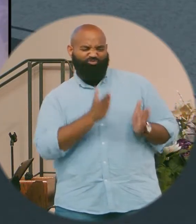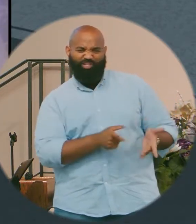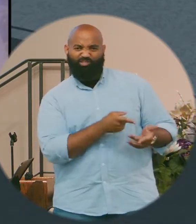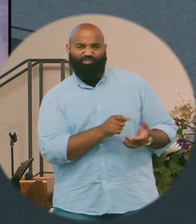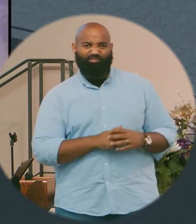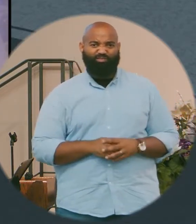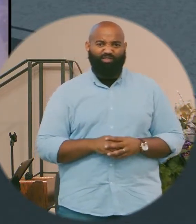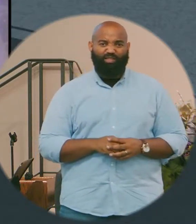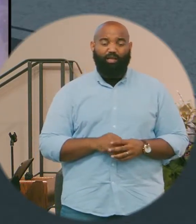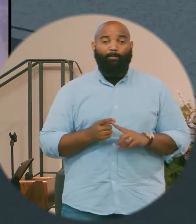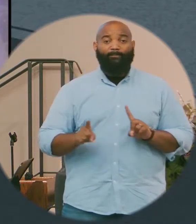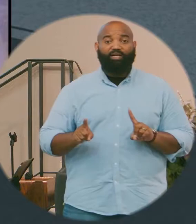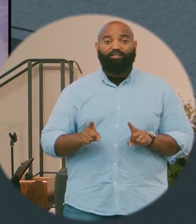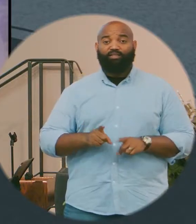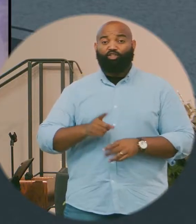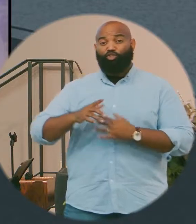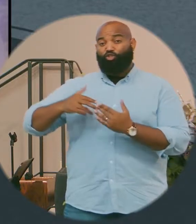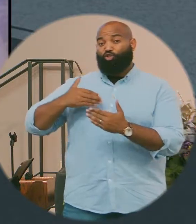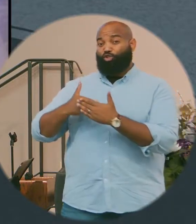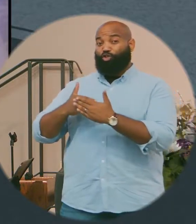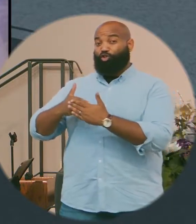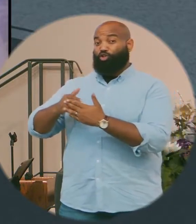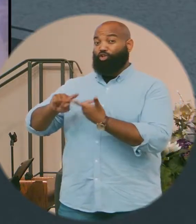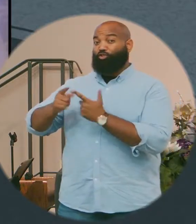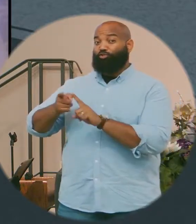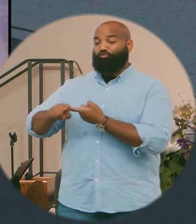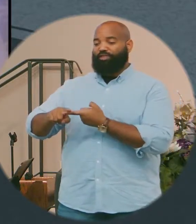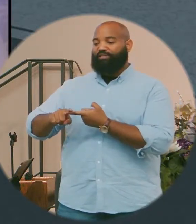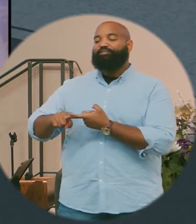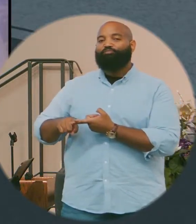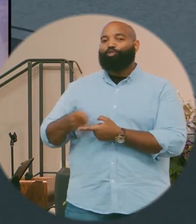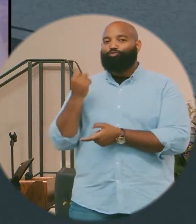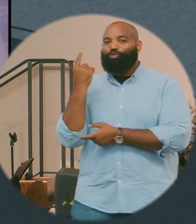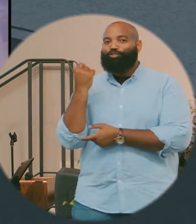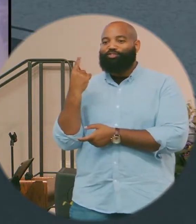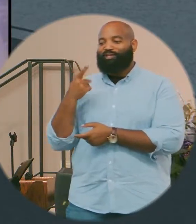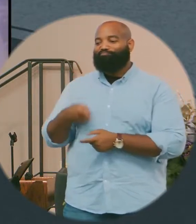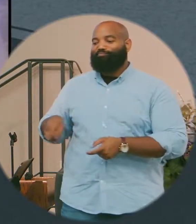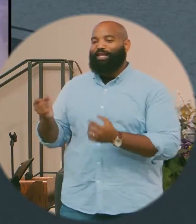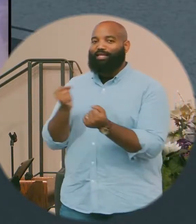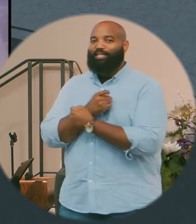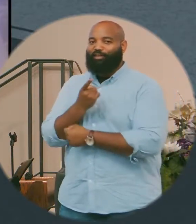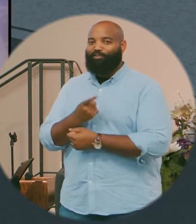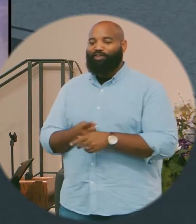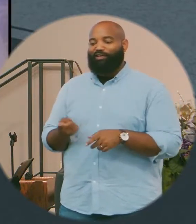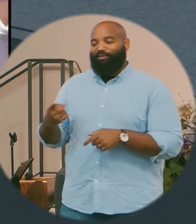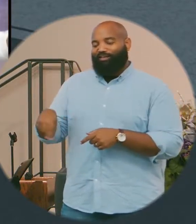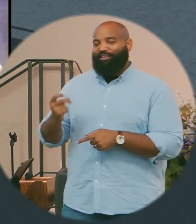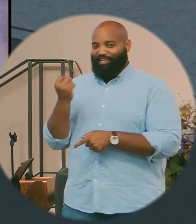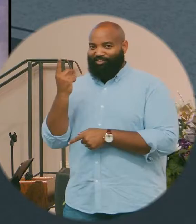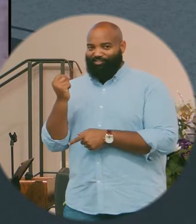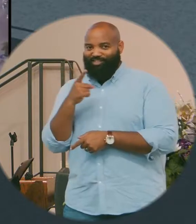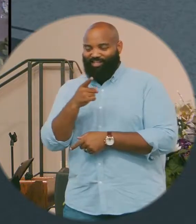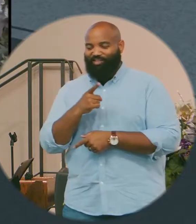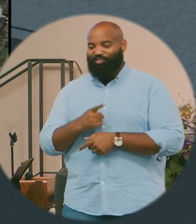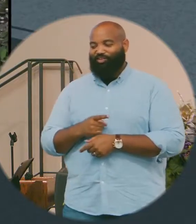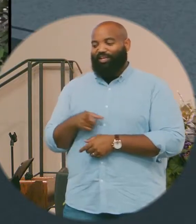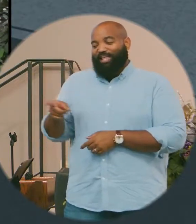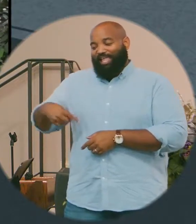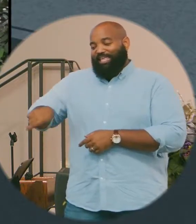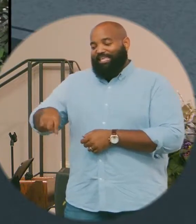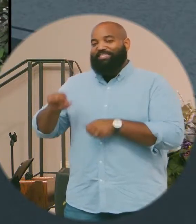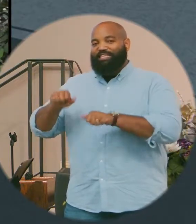my post with everybody else, but she was coming straight to me. There's some people in your life that the Lord has assigned to you for